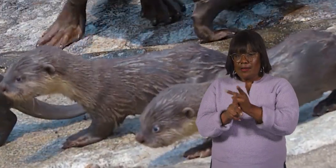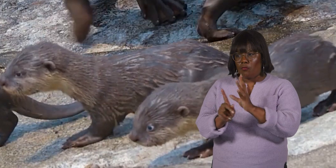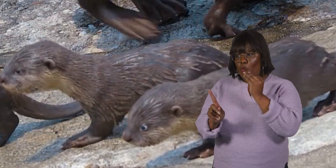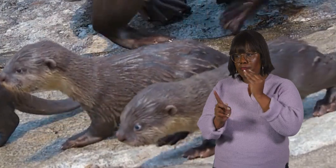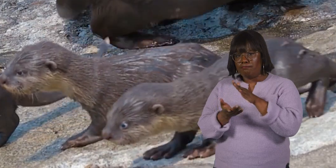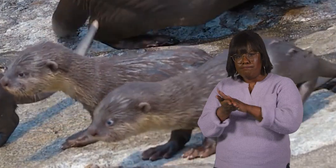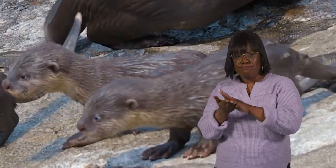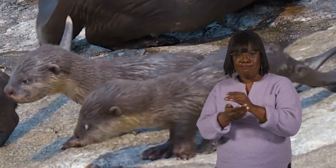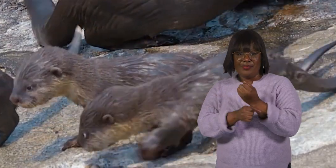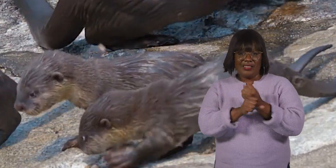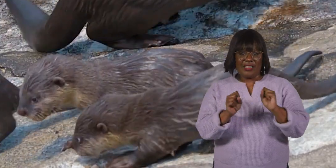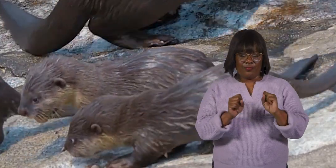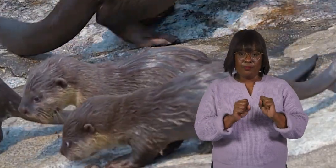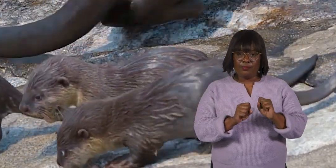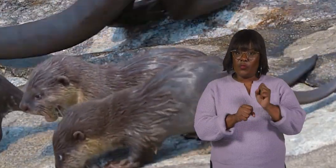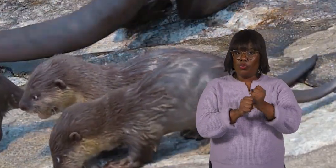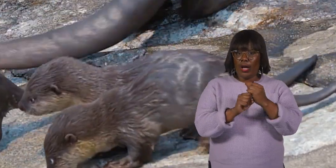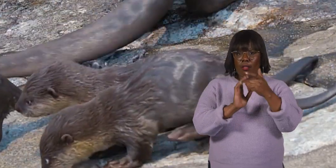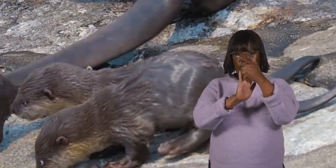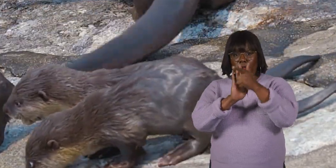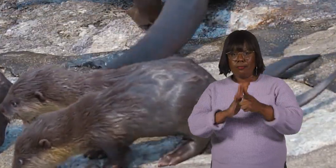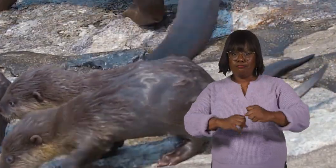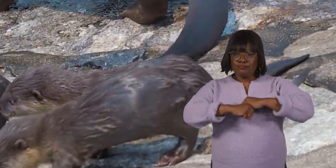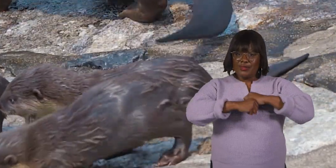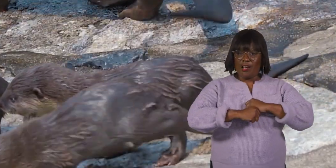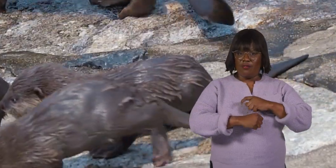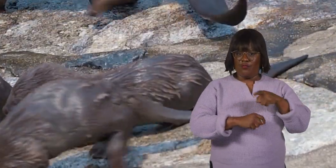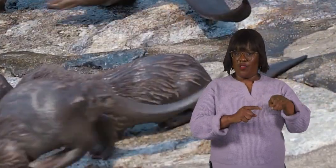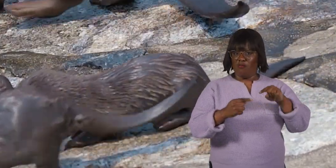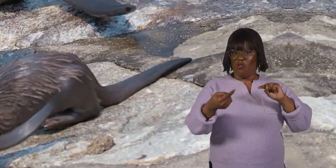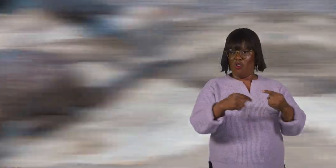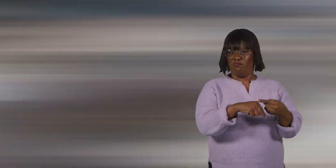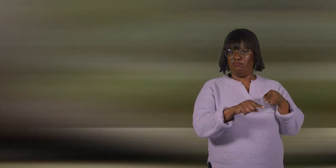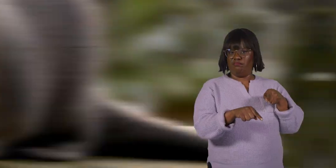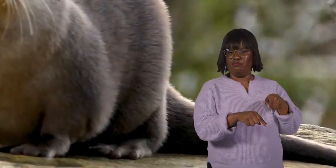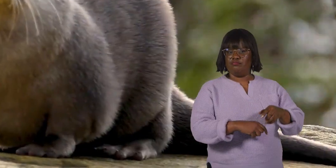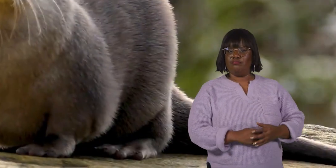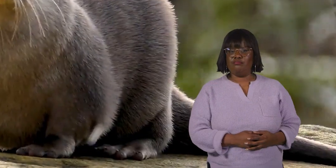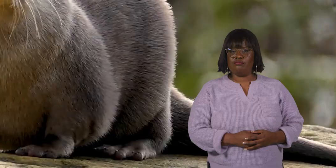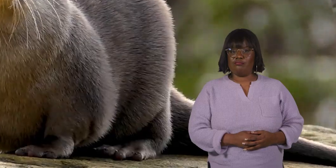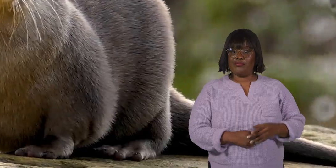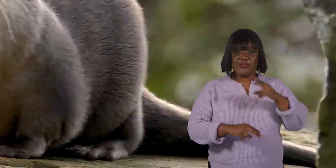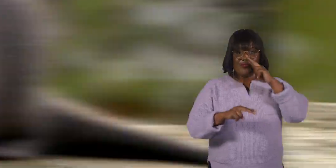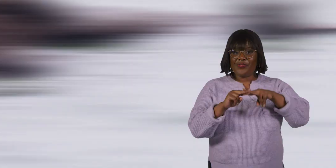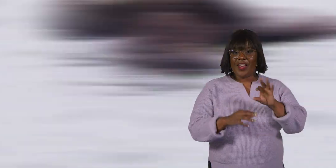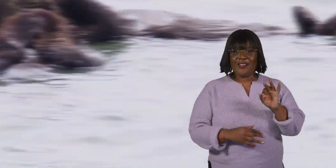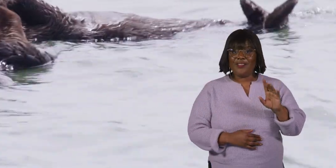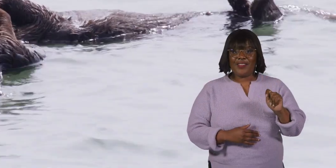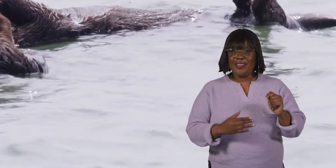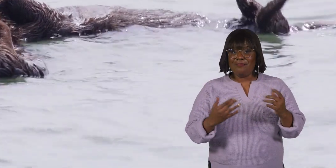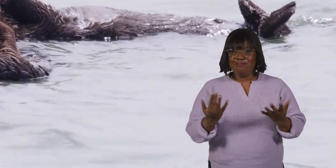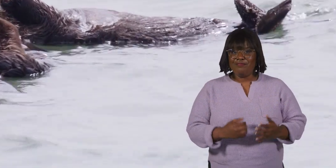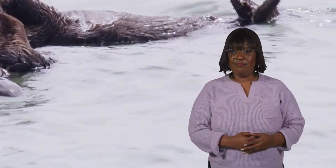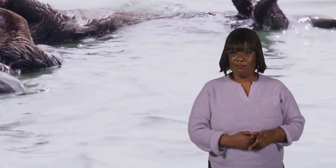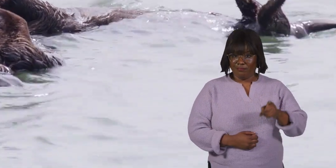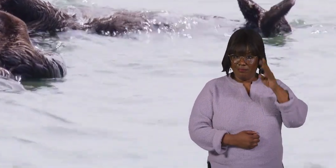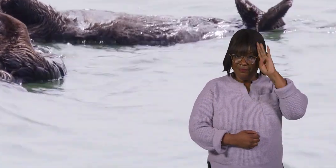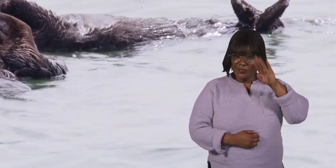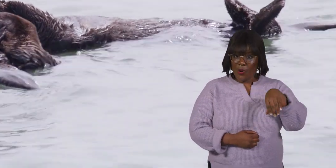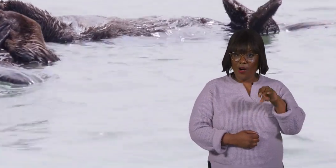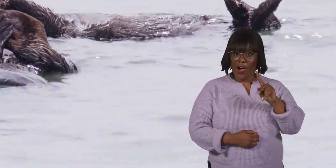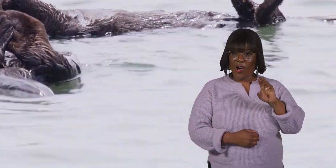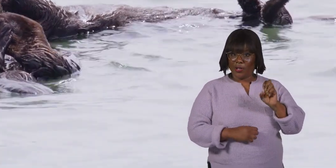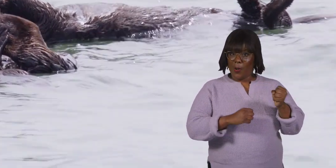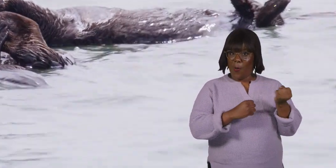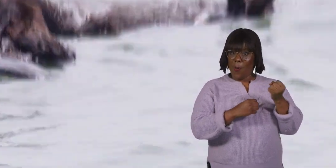and safe and creating laws to protect these animals from harm. Fun Fact Did you know that otters